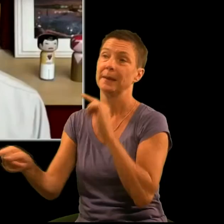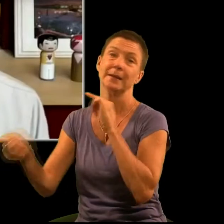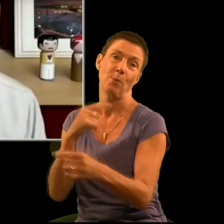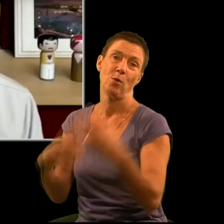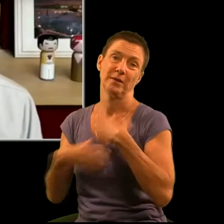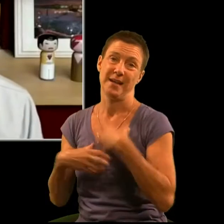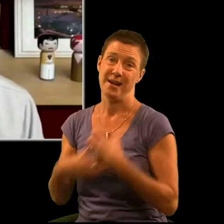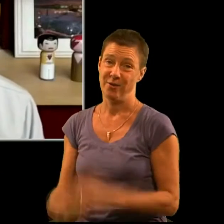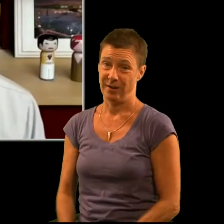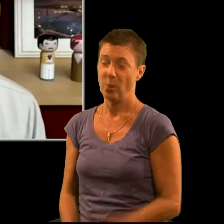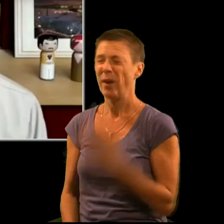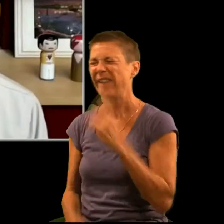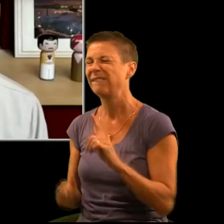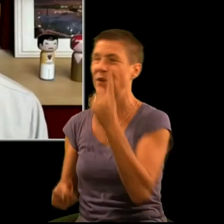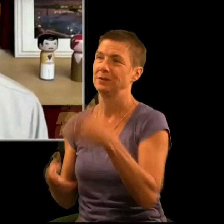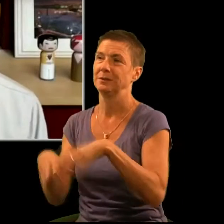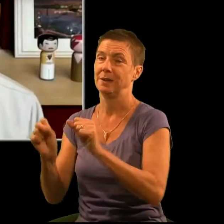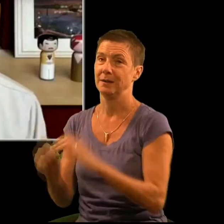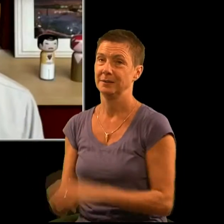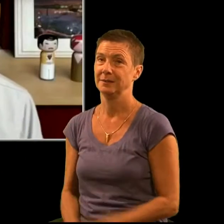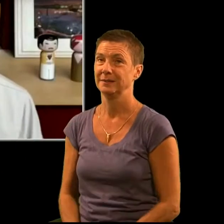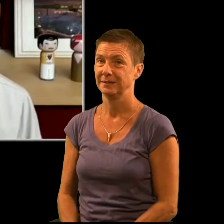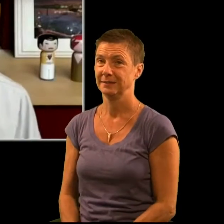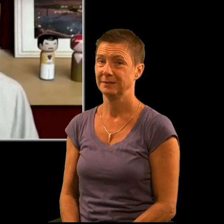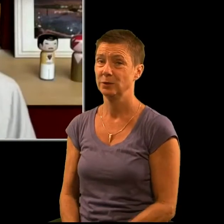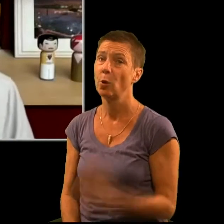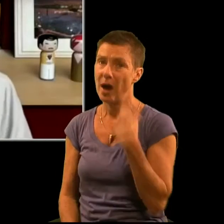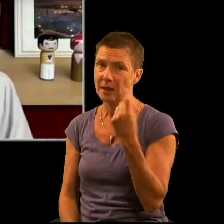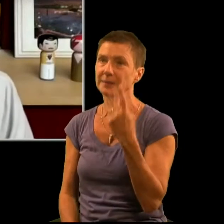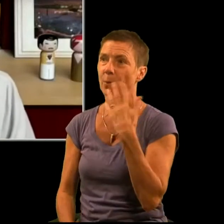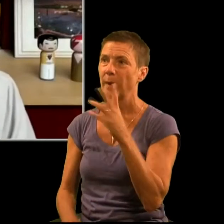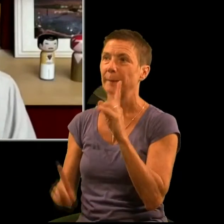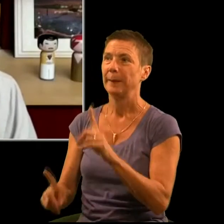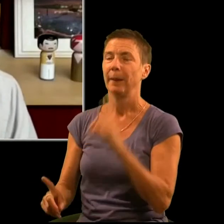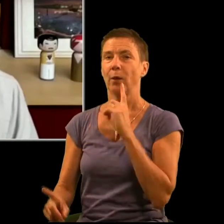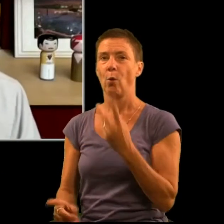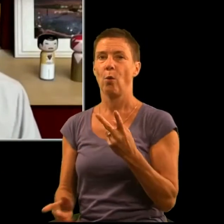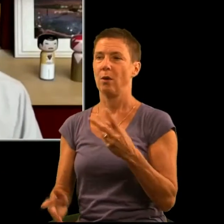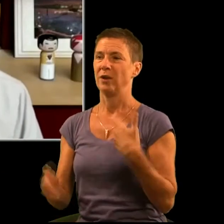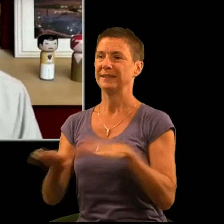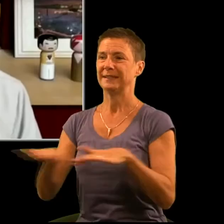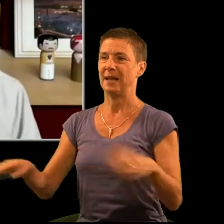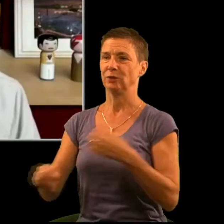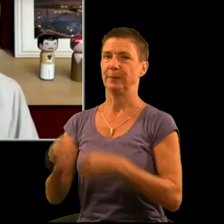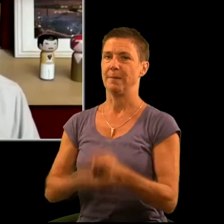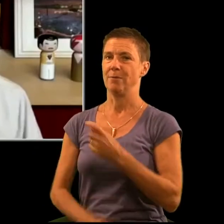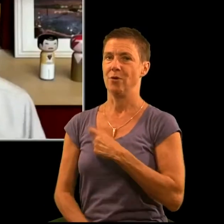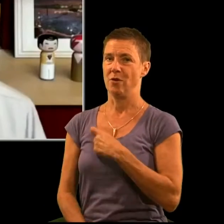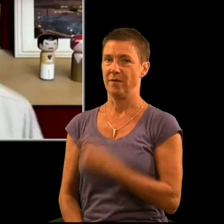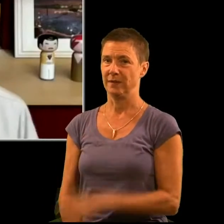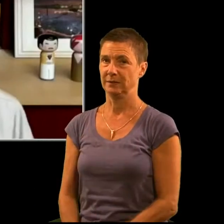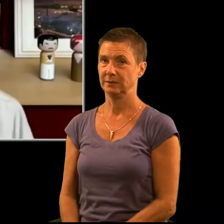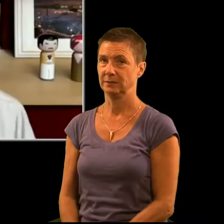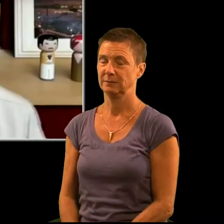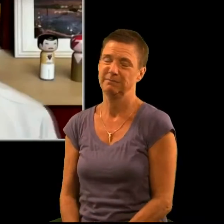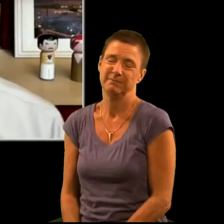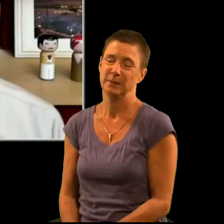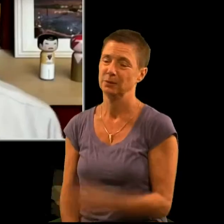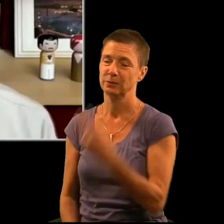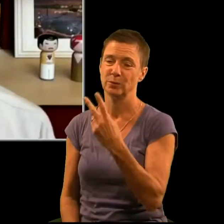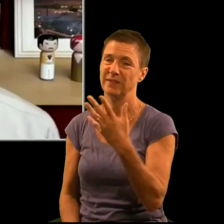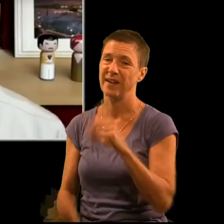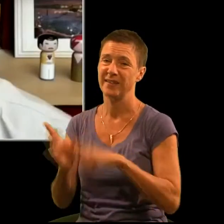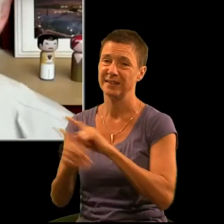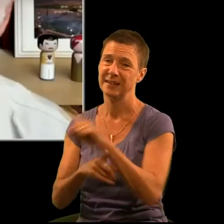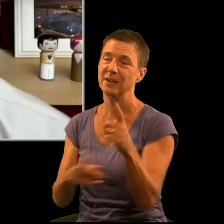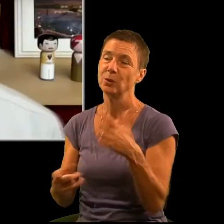few years. So I understand when people get very nervous going on stage. I'm okay now after 25